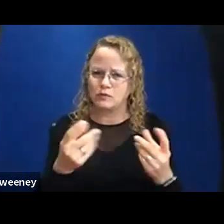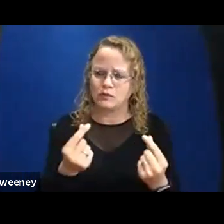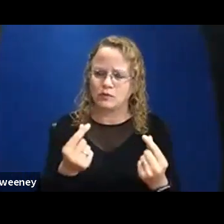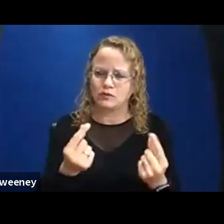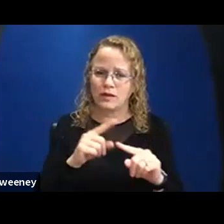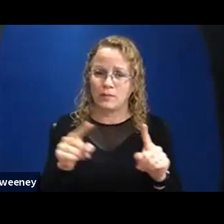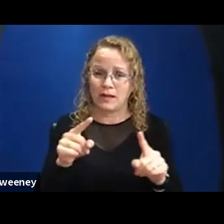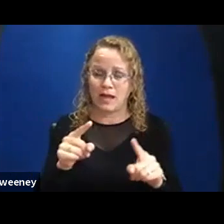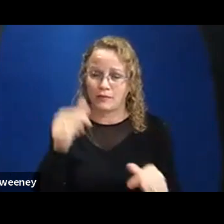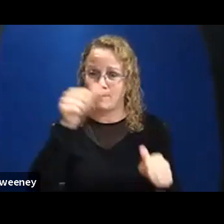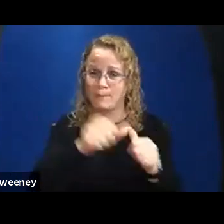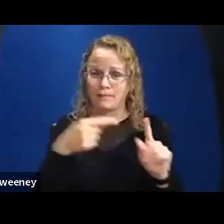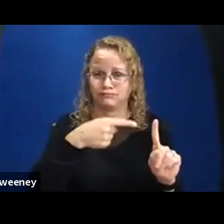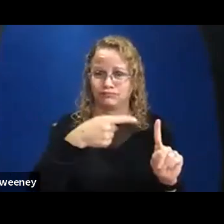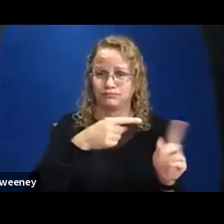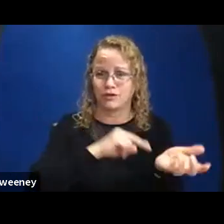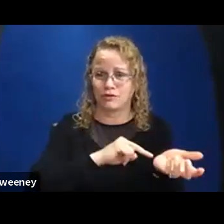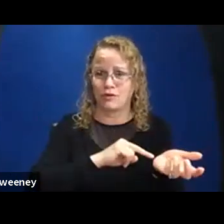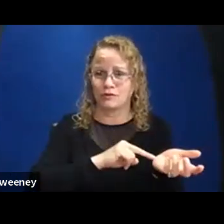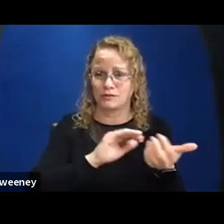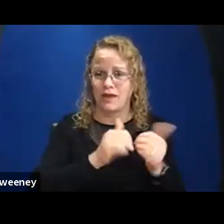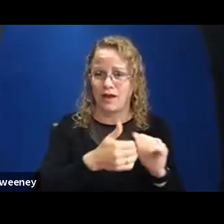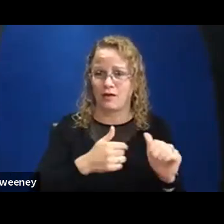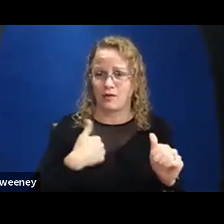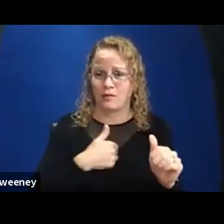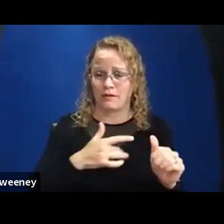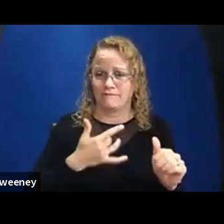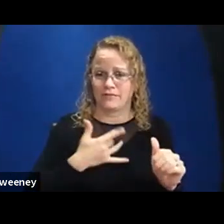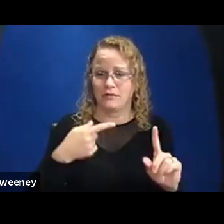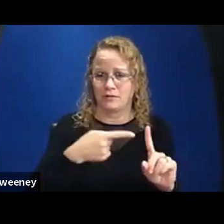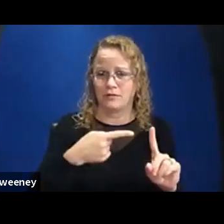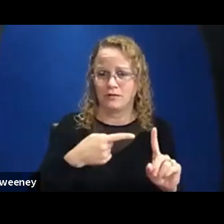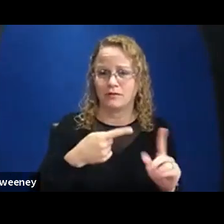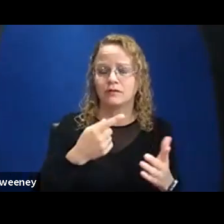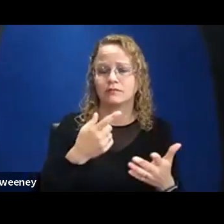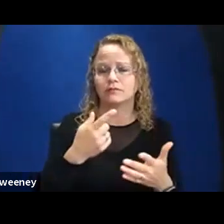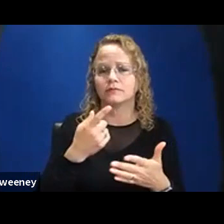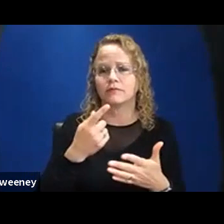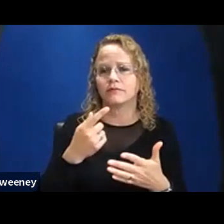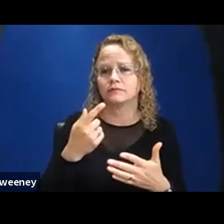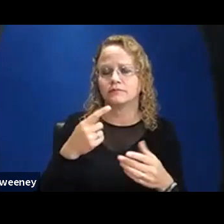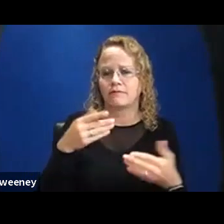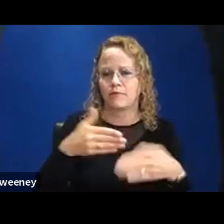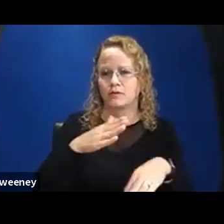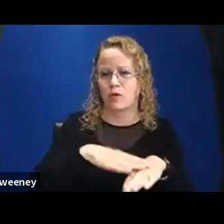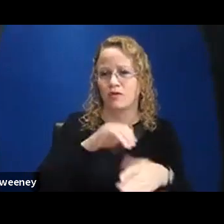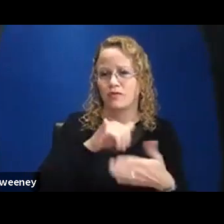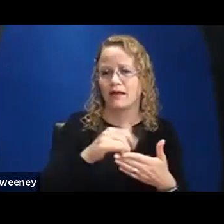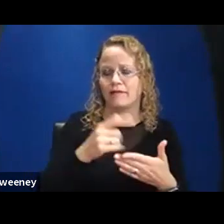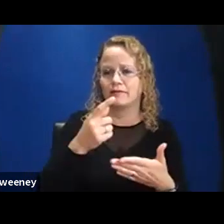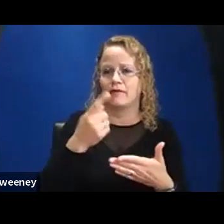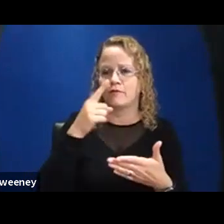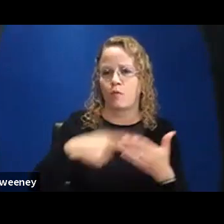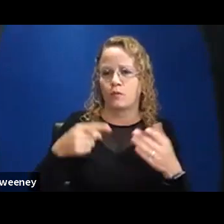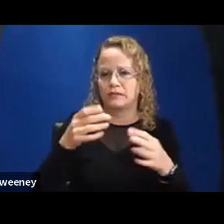on Jenny and how we think about it here as far as what we decide to do going forward. I know